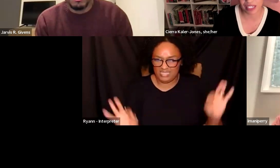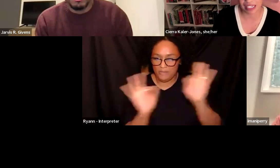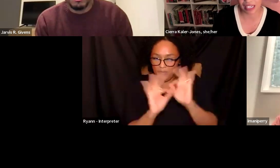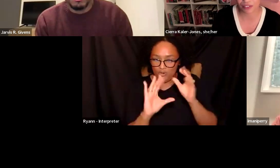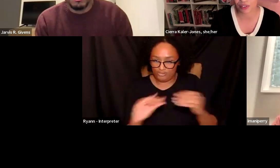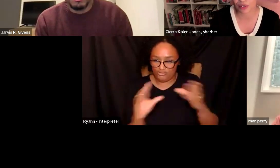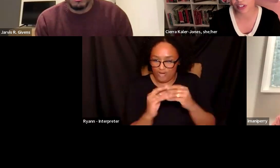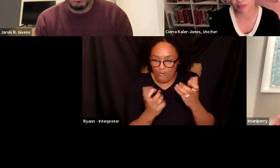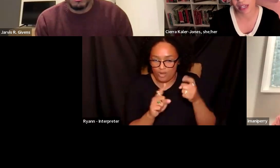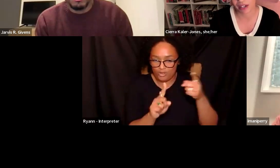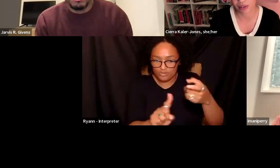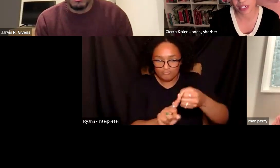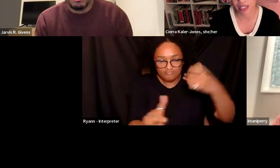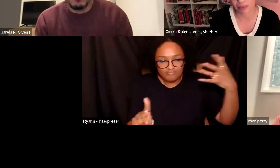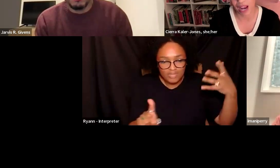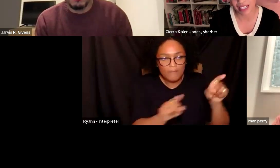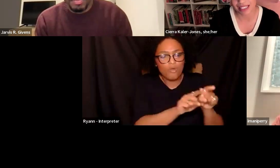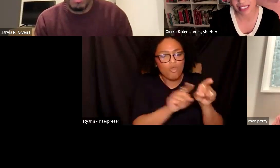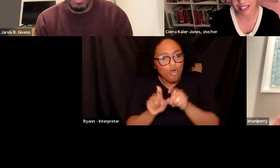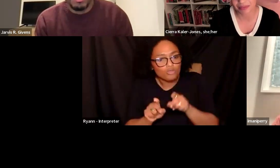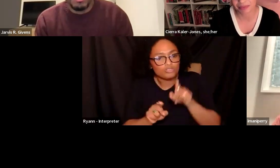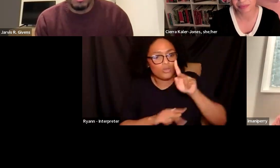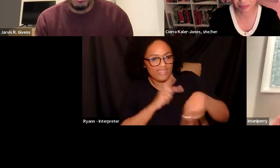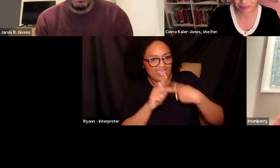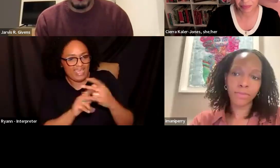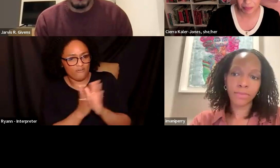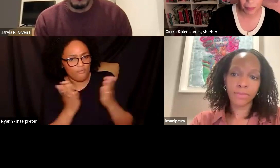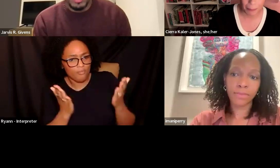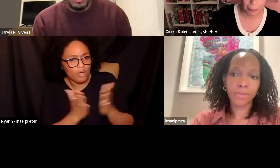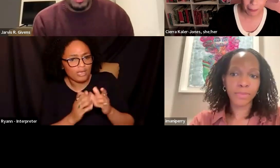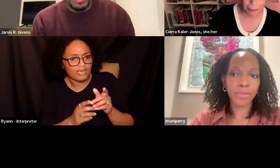expand your understanding of fugitive pedagogy and practice?